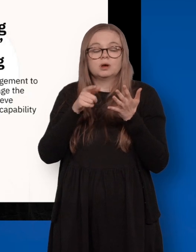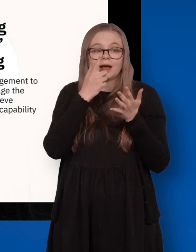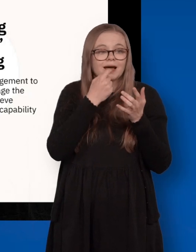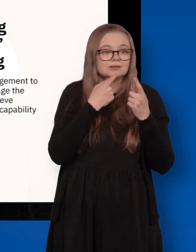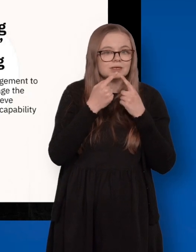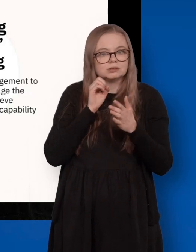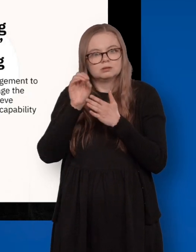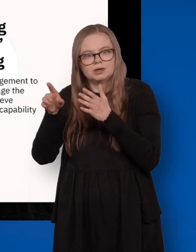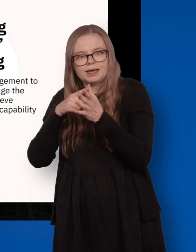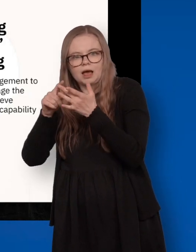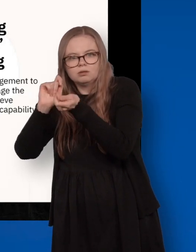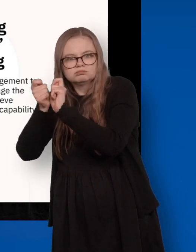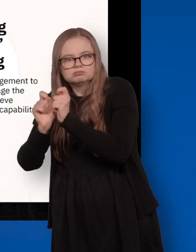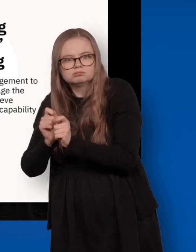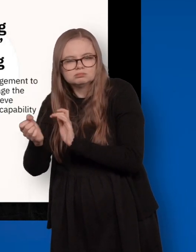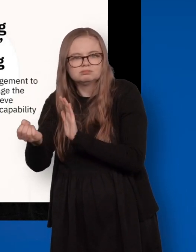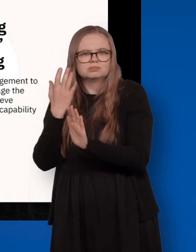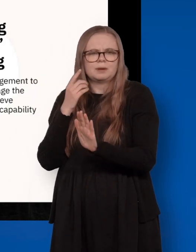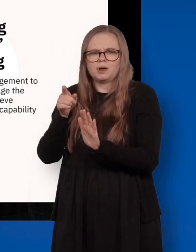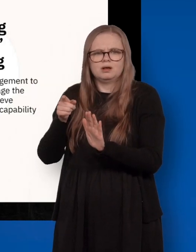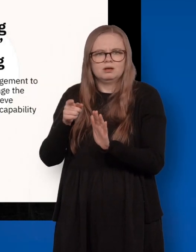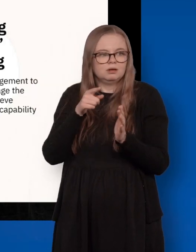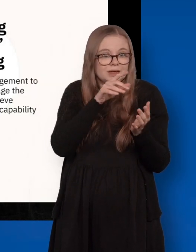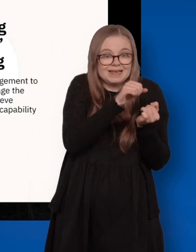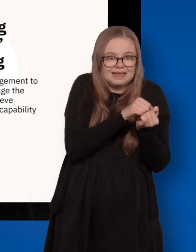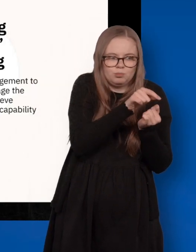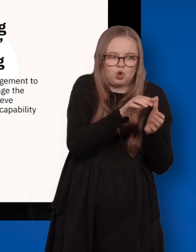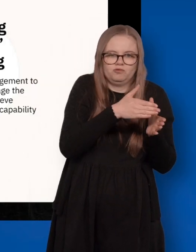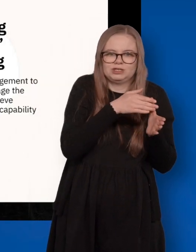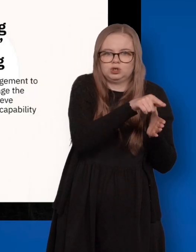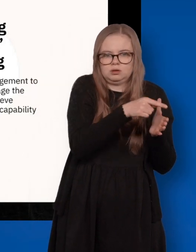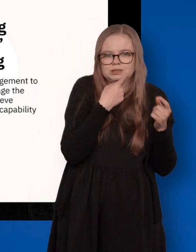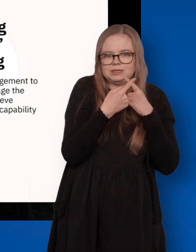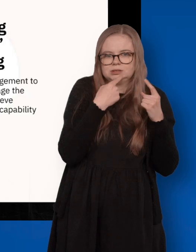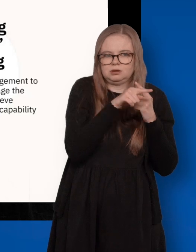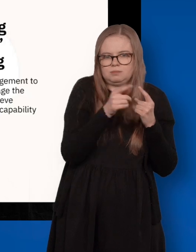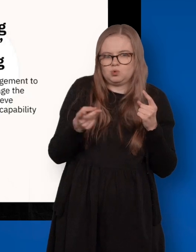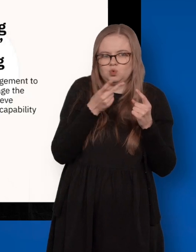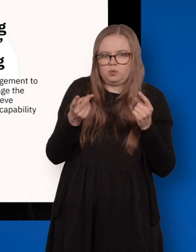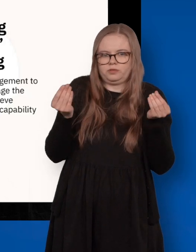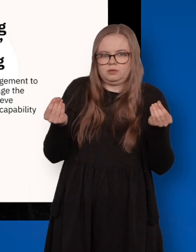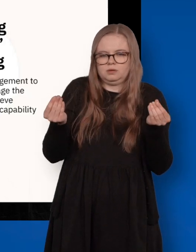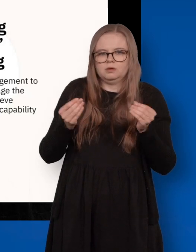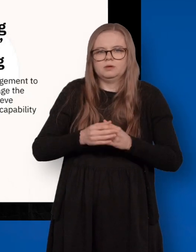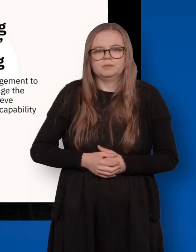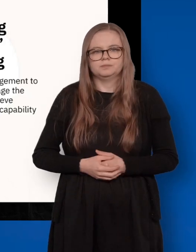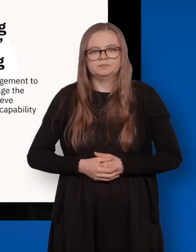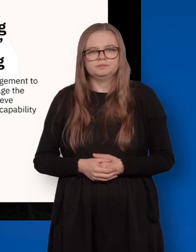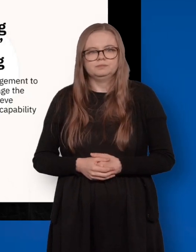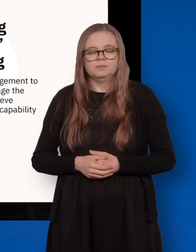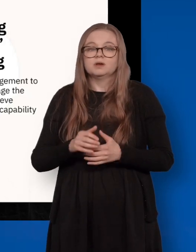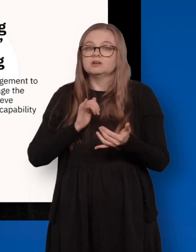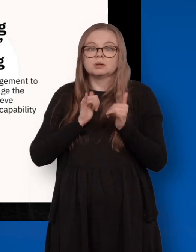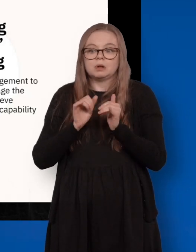using AI, but we want to do it in such a way that we don't lose the original source data. And as much as possible, we don't transform at all. We